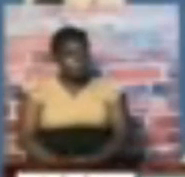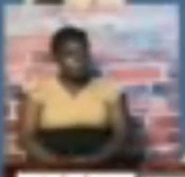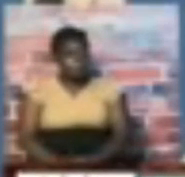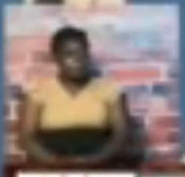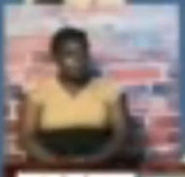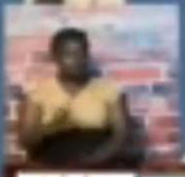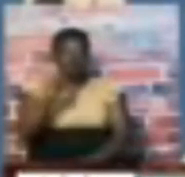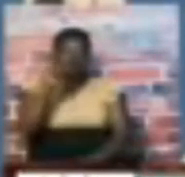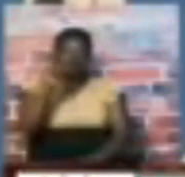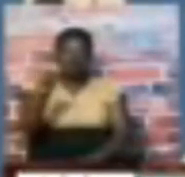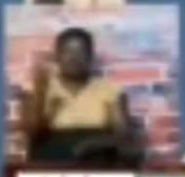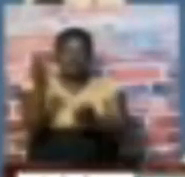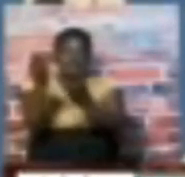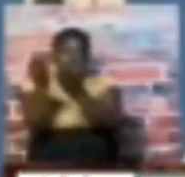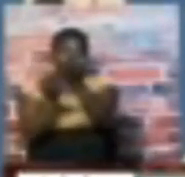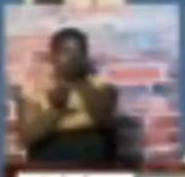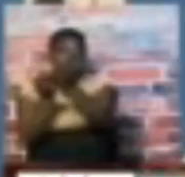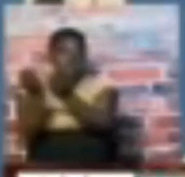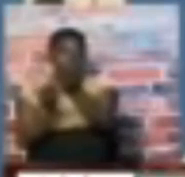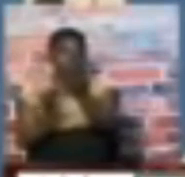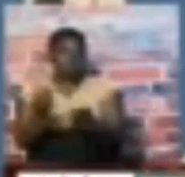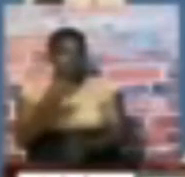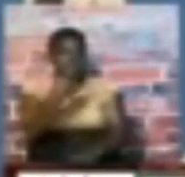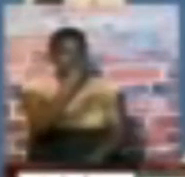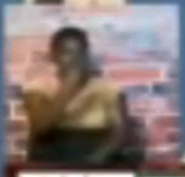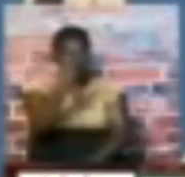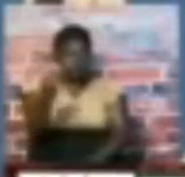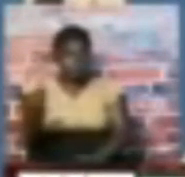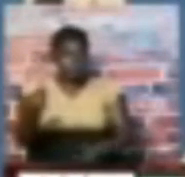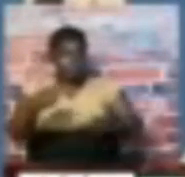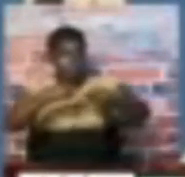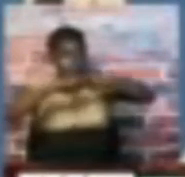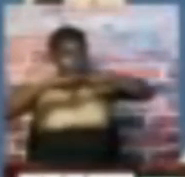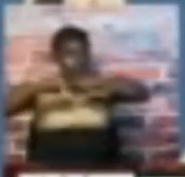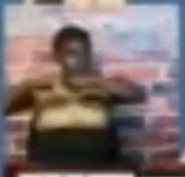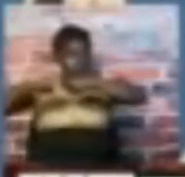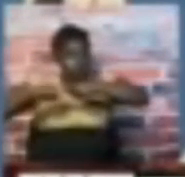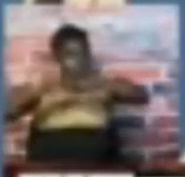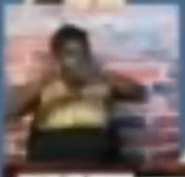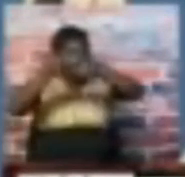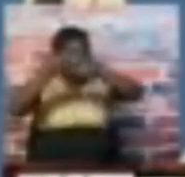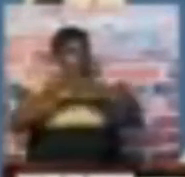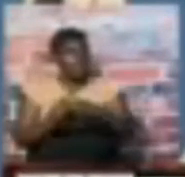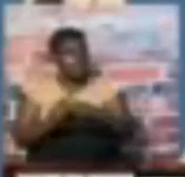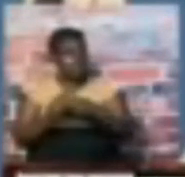Dot services, 20 trucks loaned